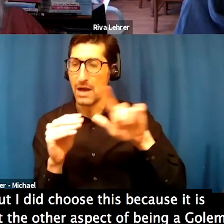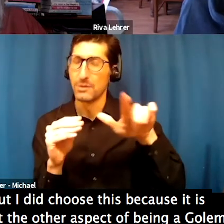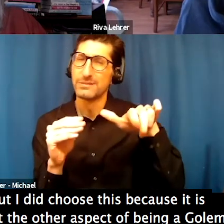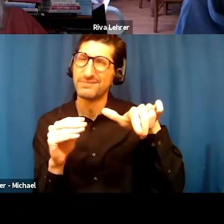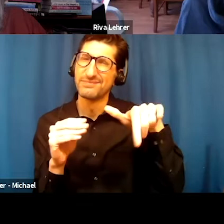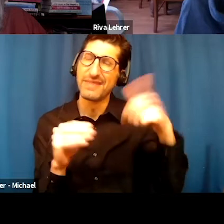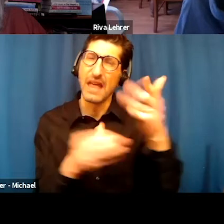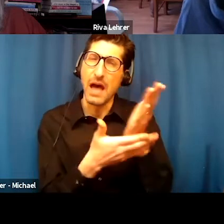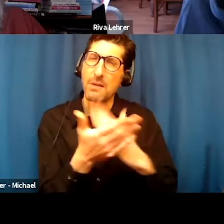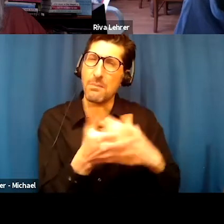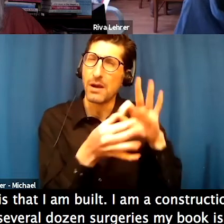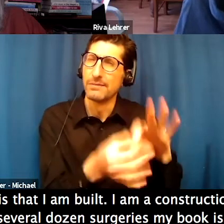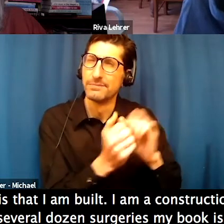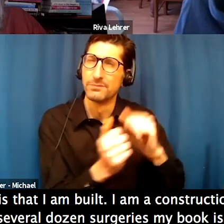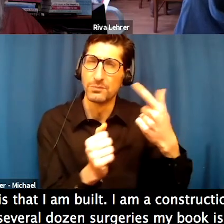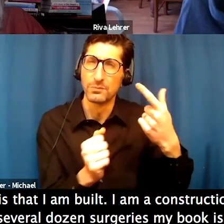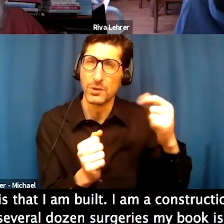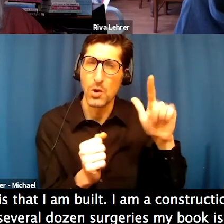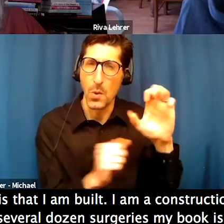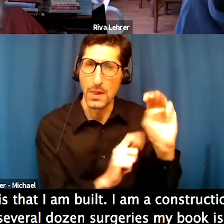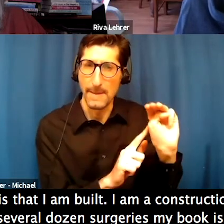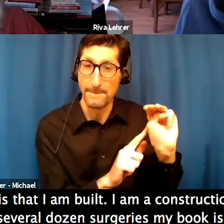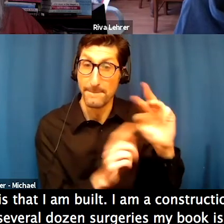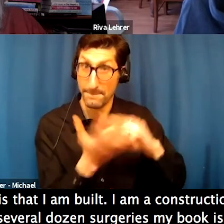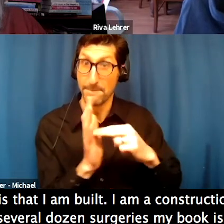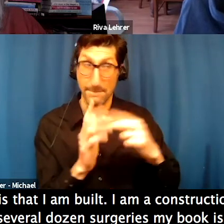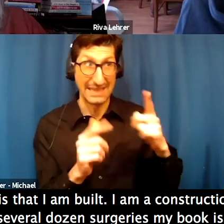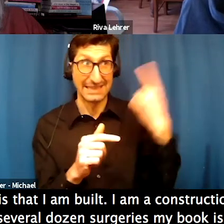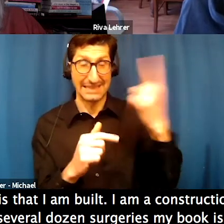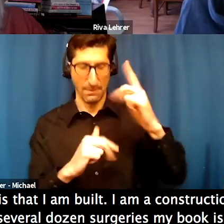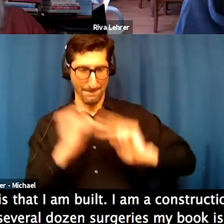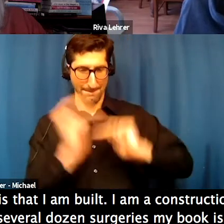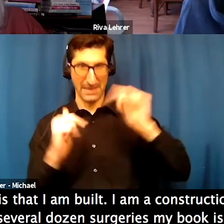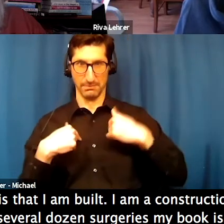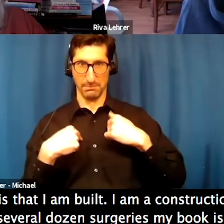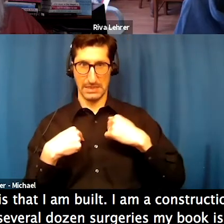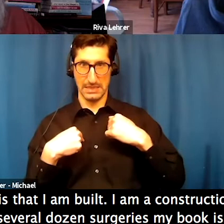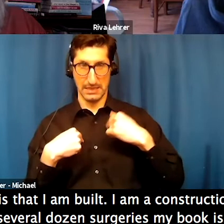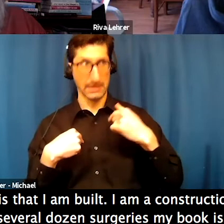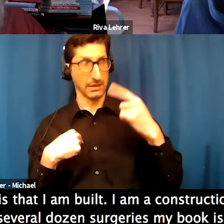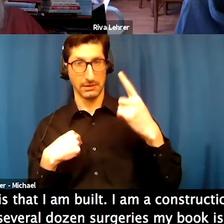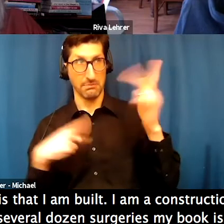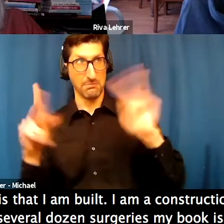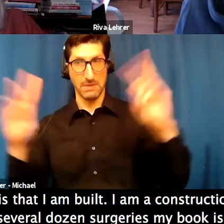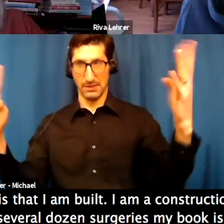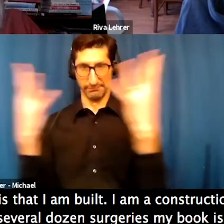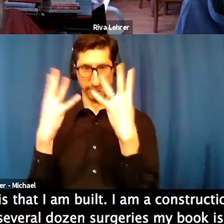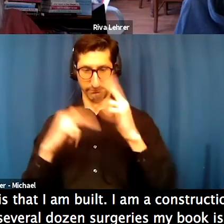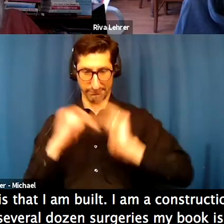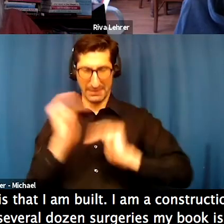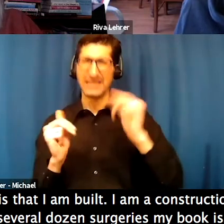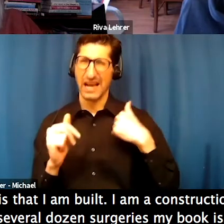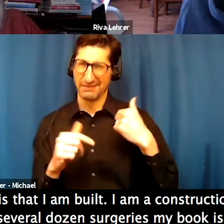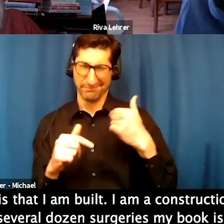of being a golem, which is that I am built. I am a construction. I've had several dozen